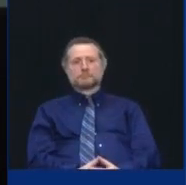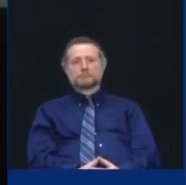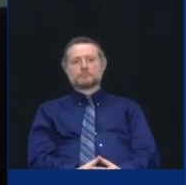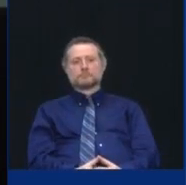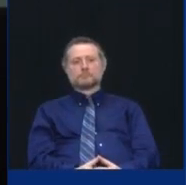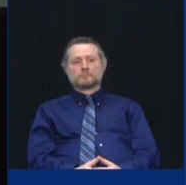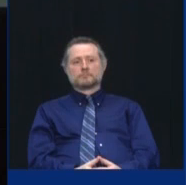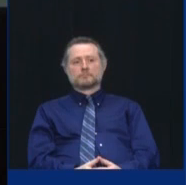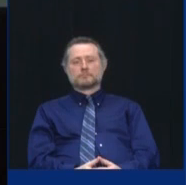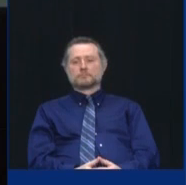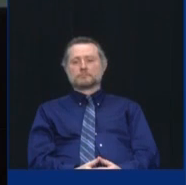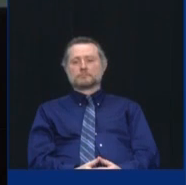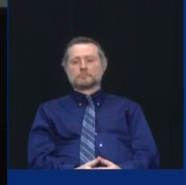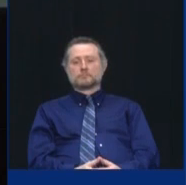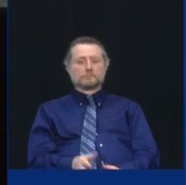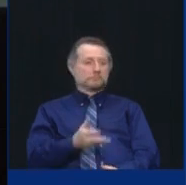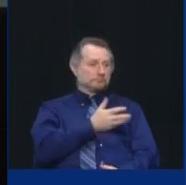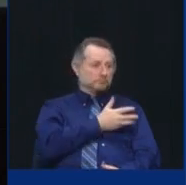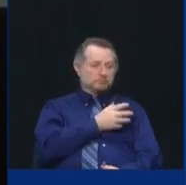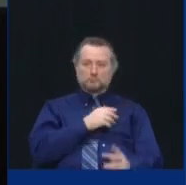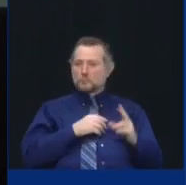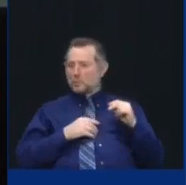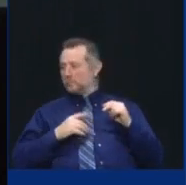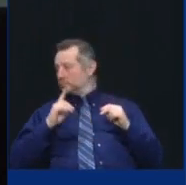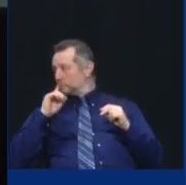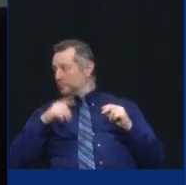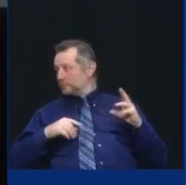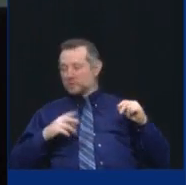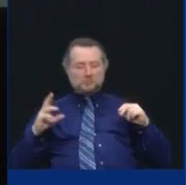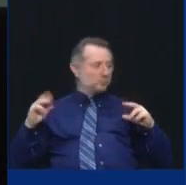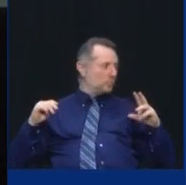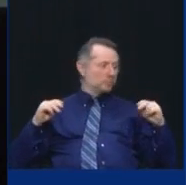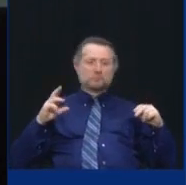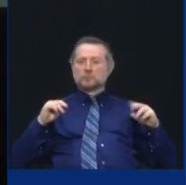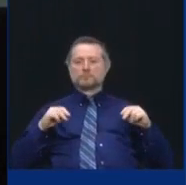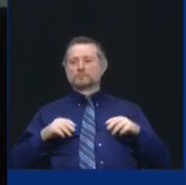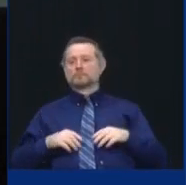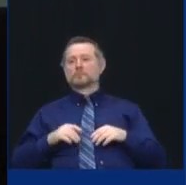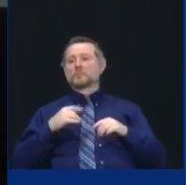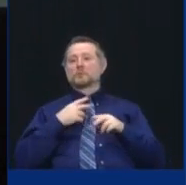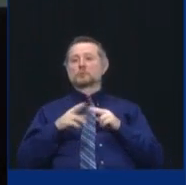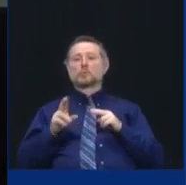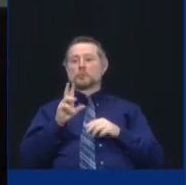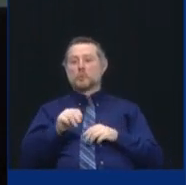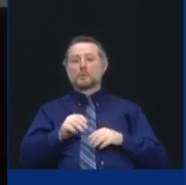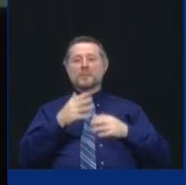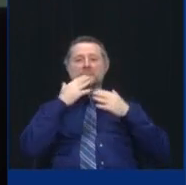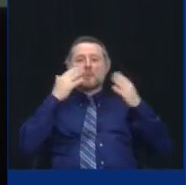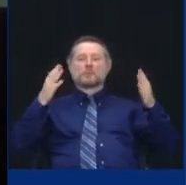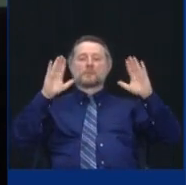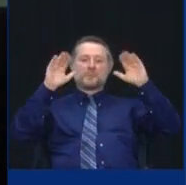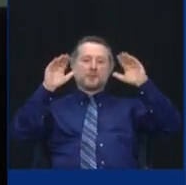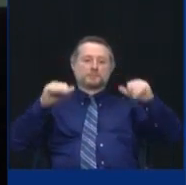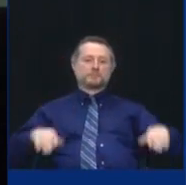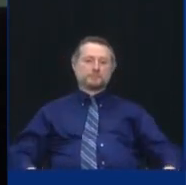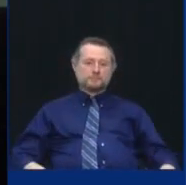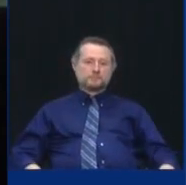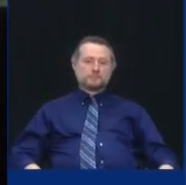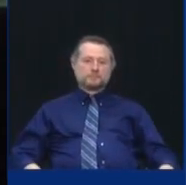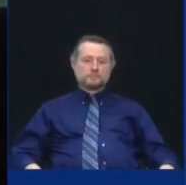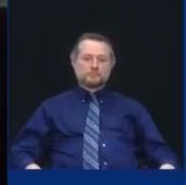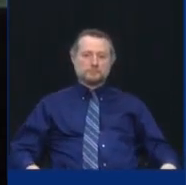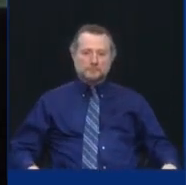Do you know? No. No. No, there are not. No, there are not. No. Short answer is no. Thank you very much. Thank you, guys.